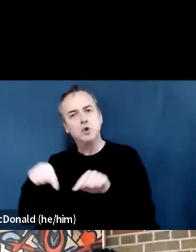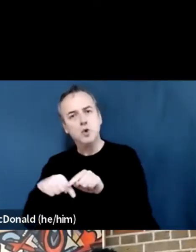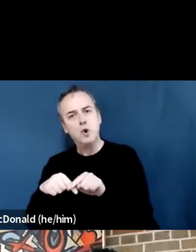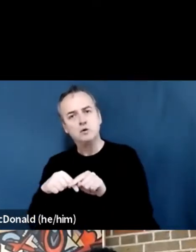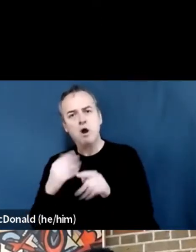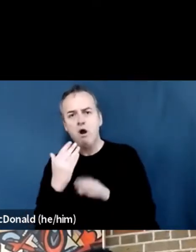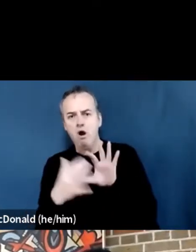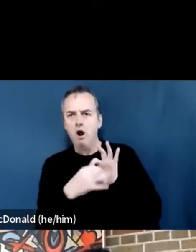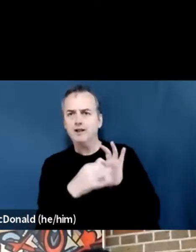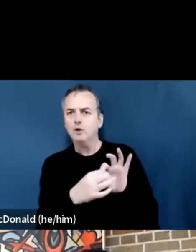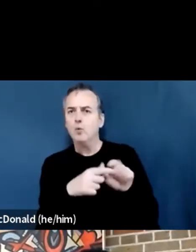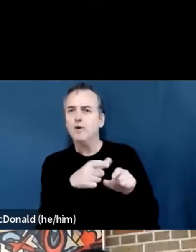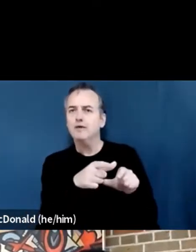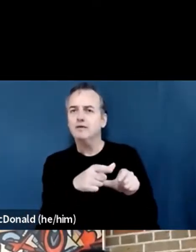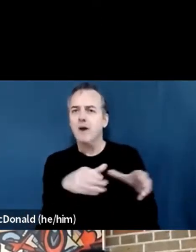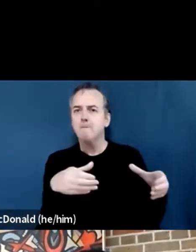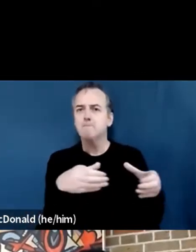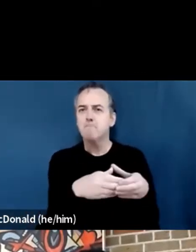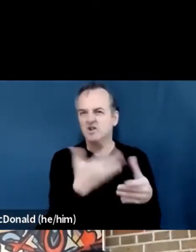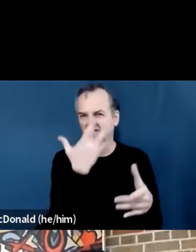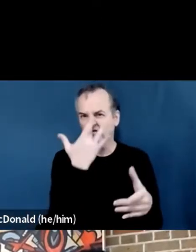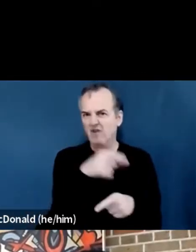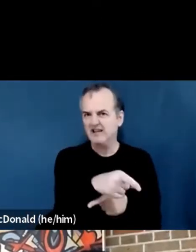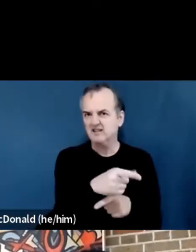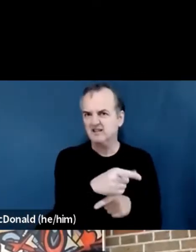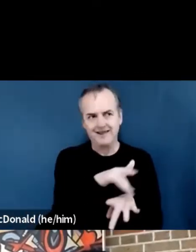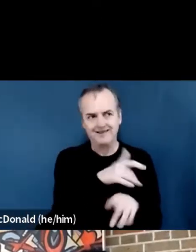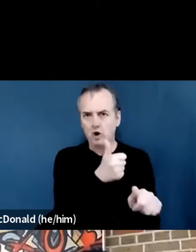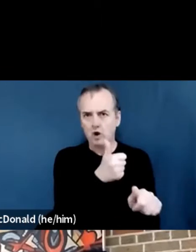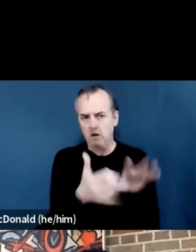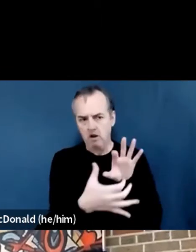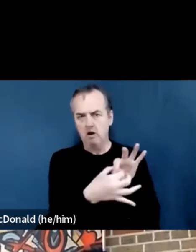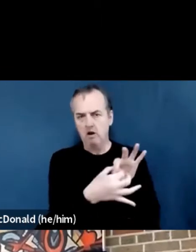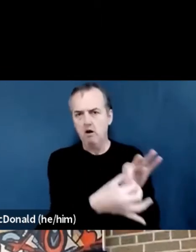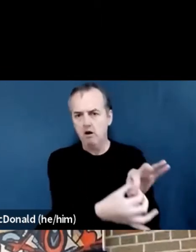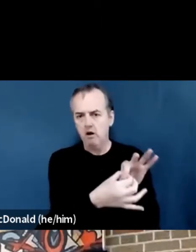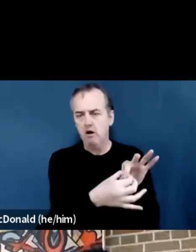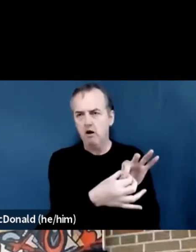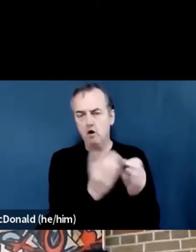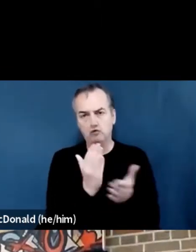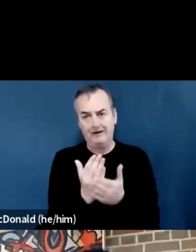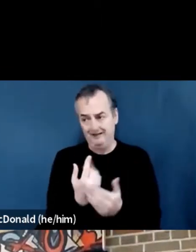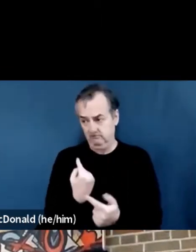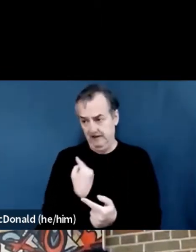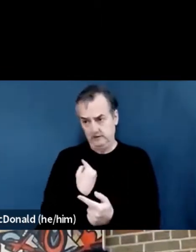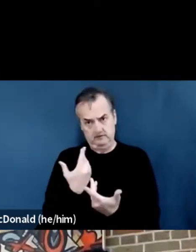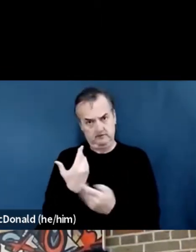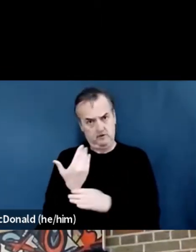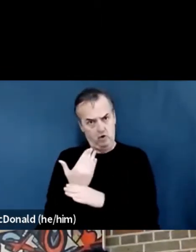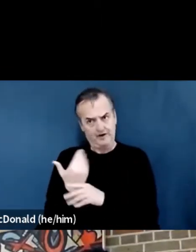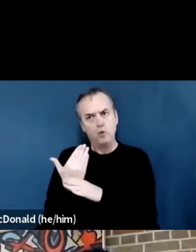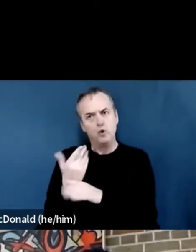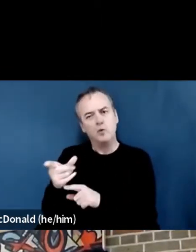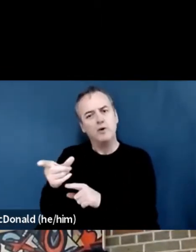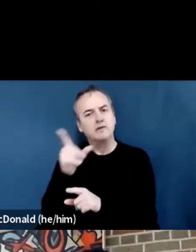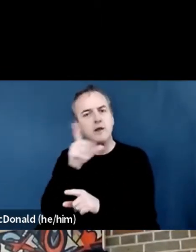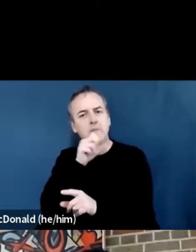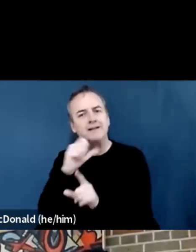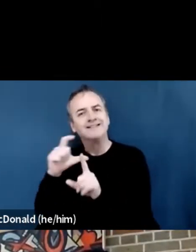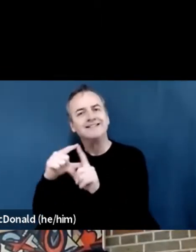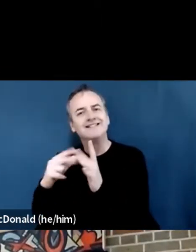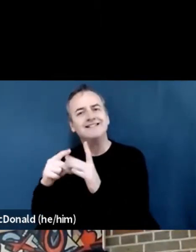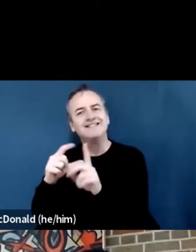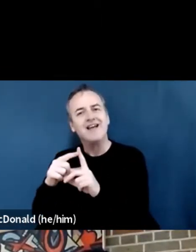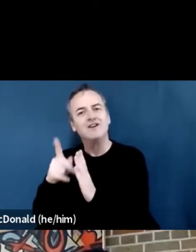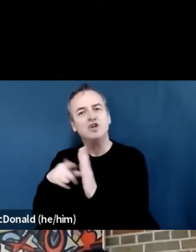of Tricks because we, like as Adam mentioned, like we're already working with David Judge, who